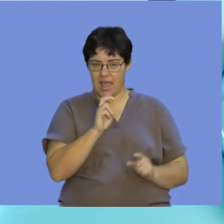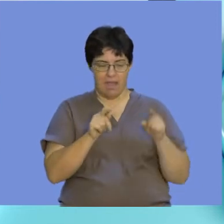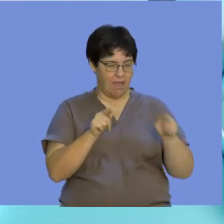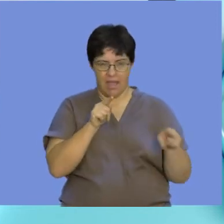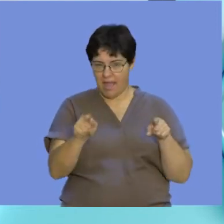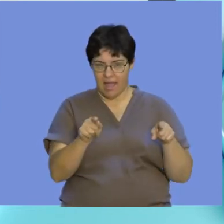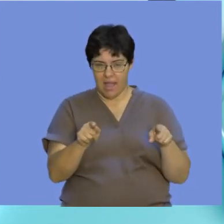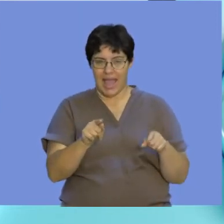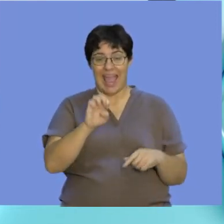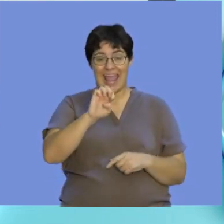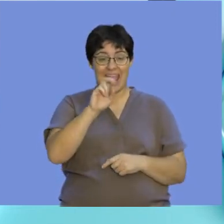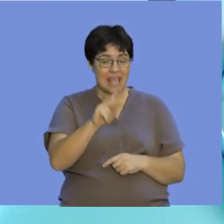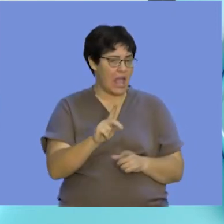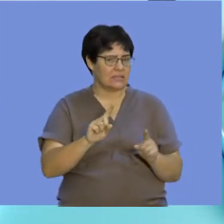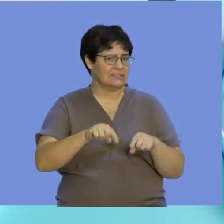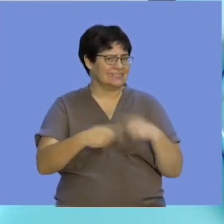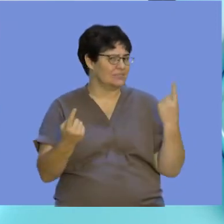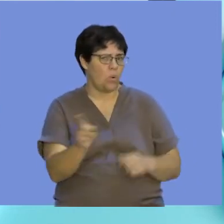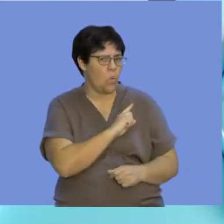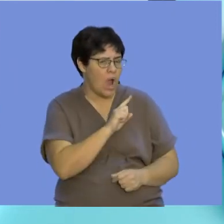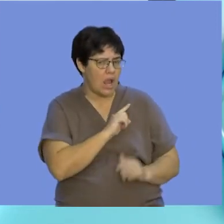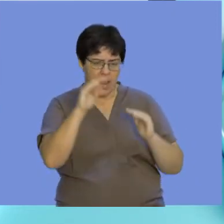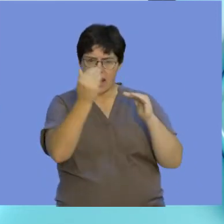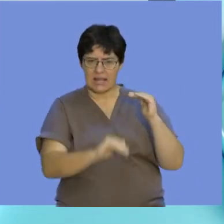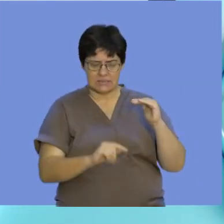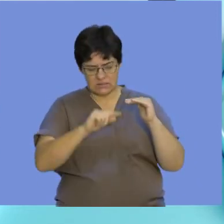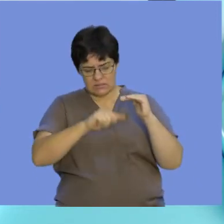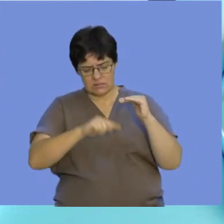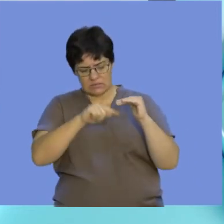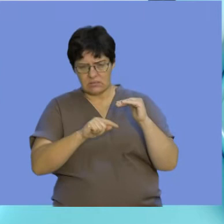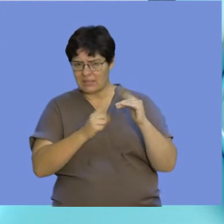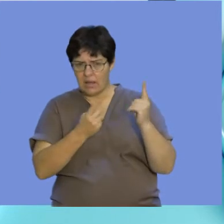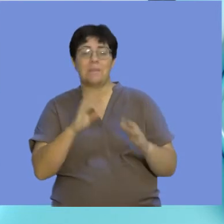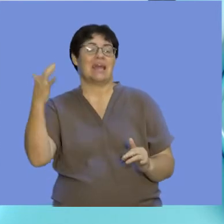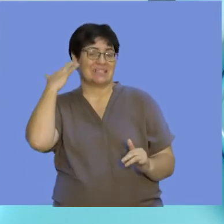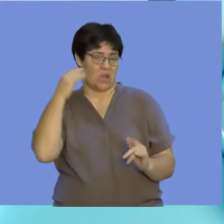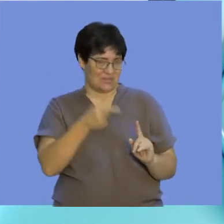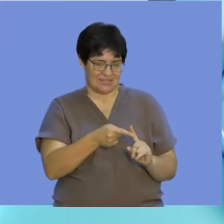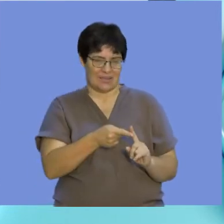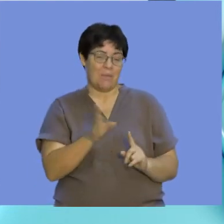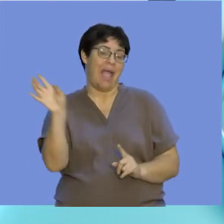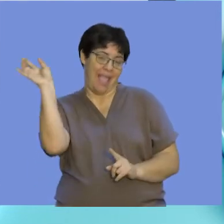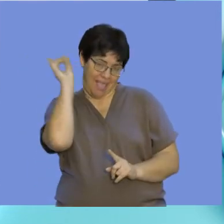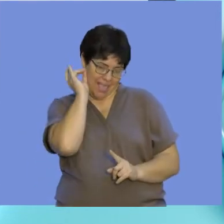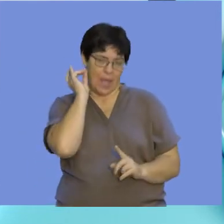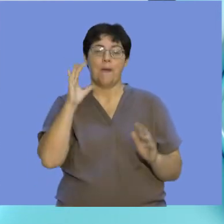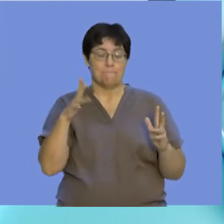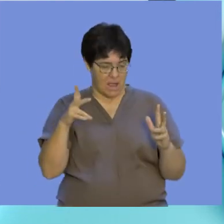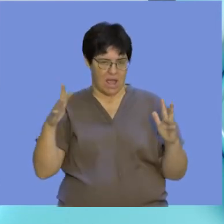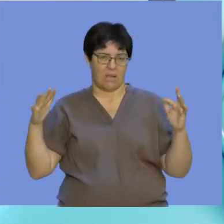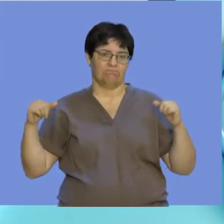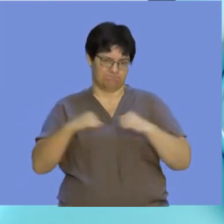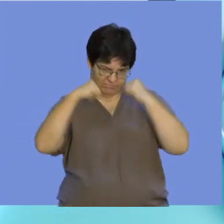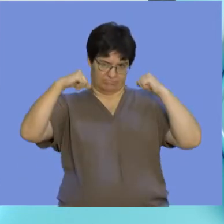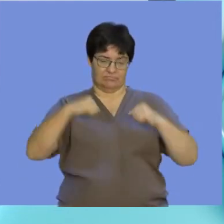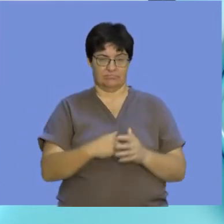the kinetic energy, the fact that it got smaller, is sound. You would hear them colliding, okay? There's going to